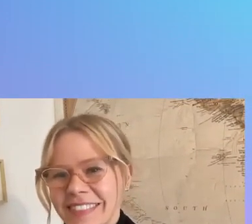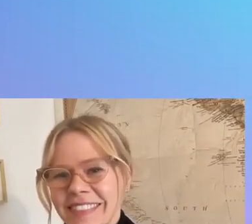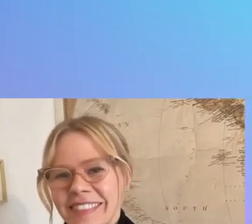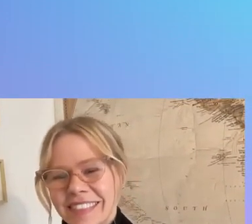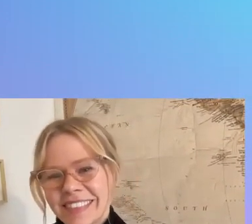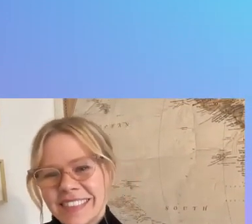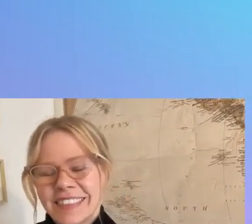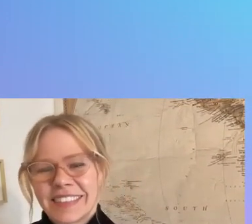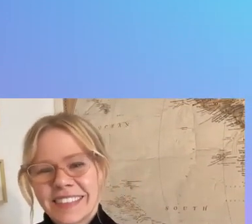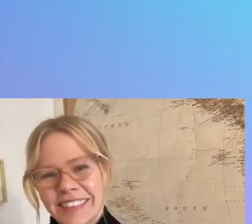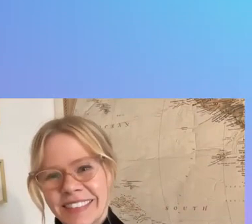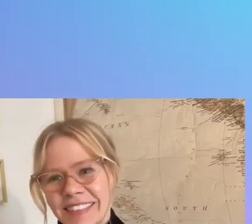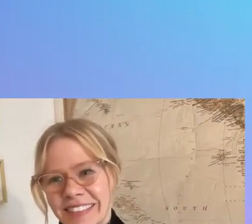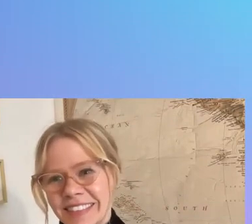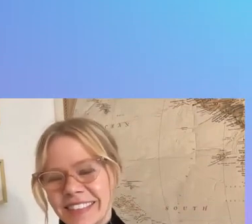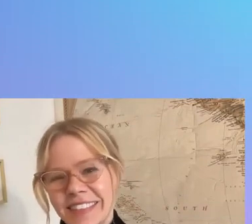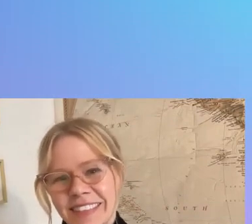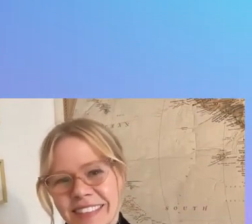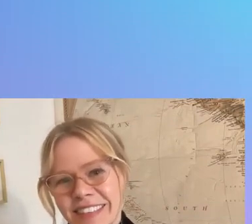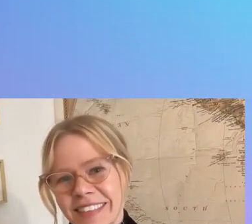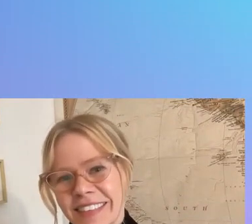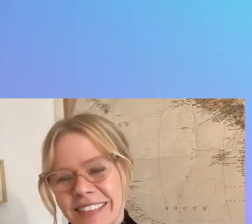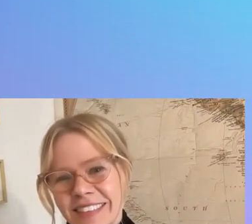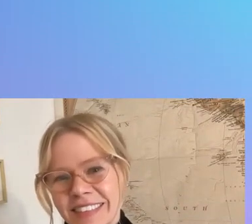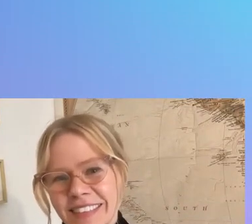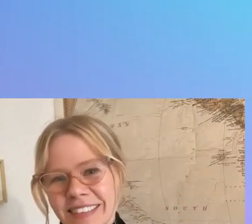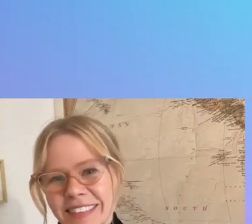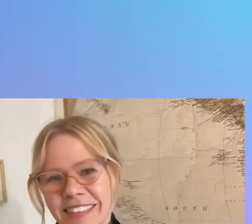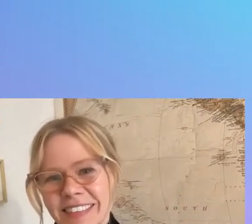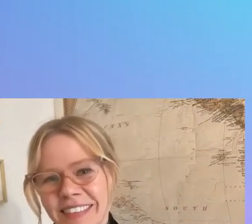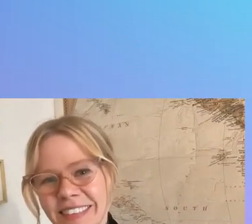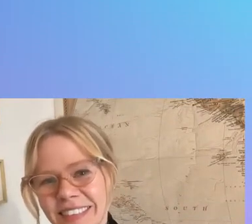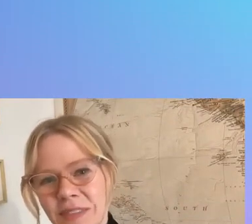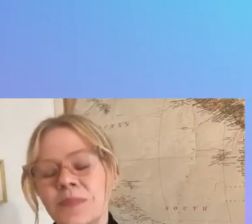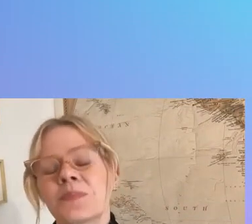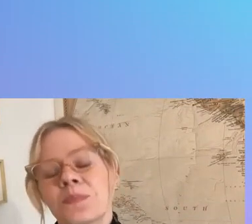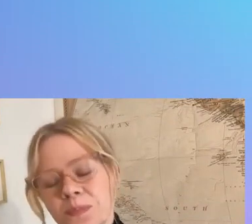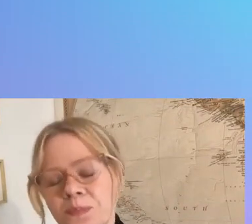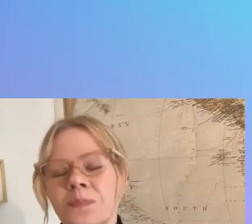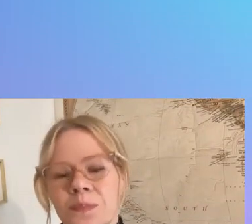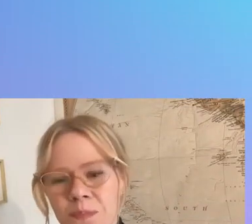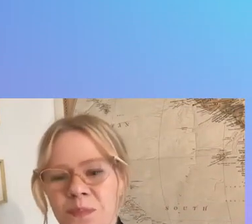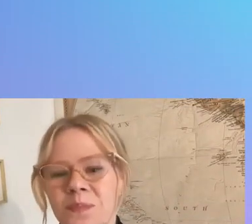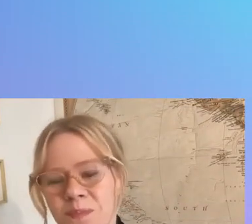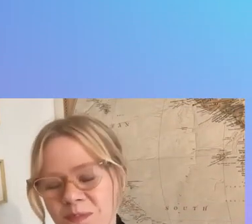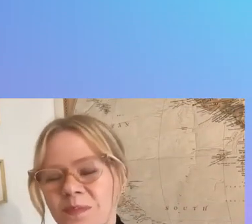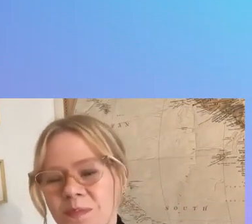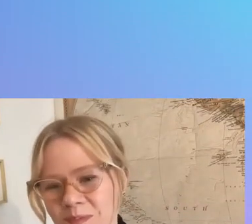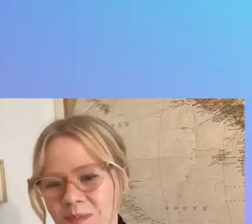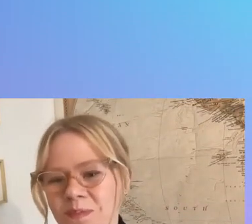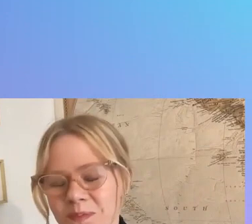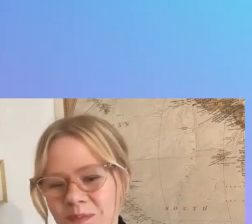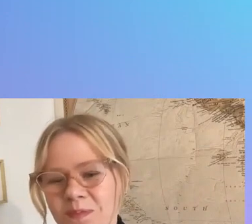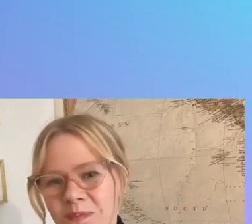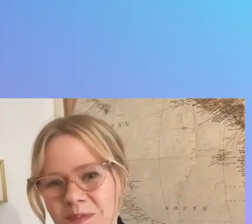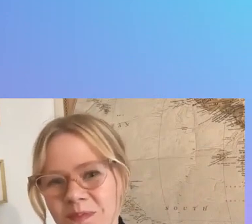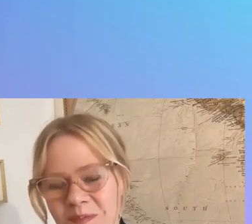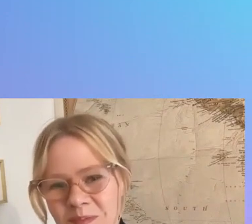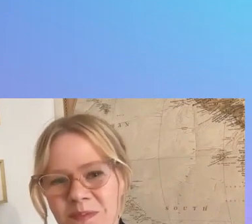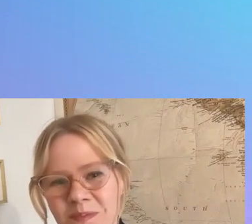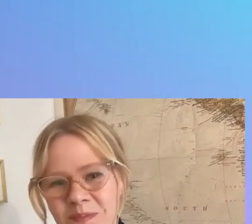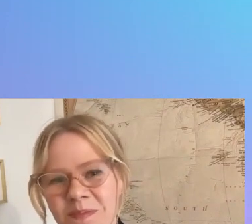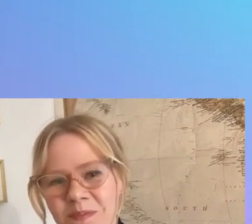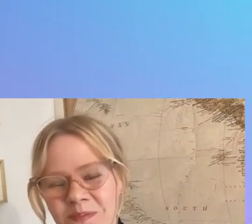tell the team is Lauren is going to get a document with all the chat messages in it and the questions that we don't get to